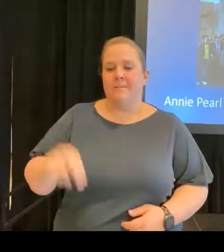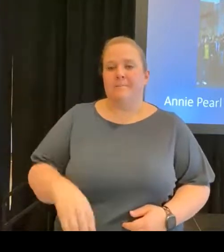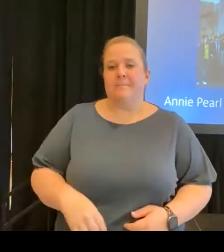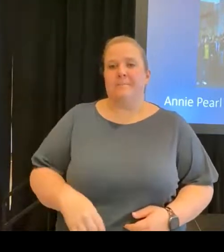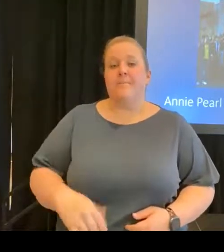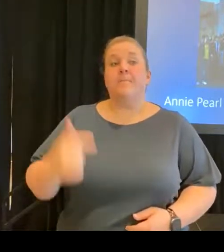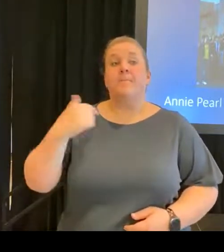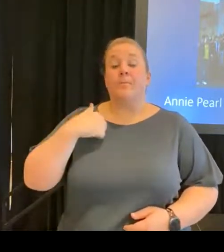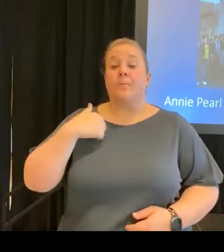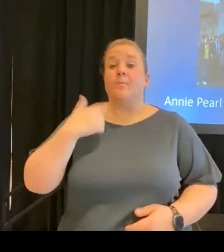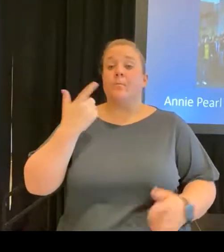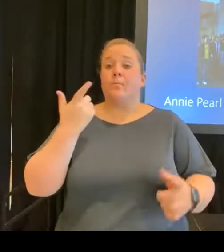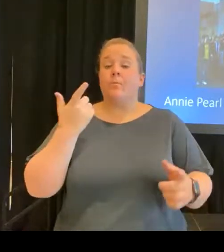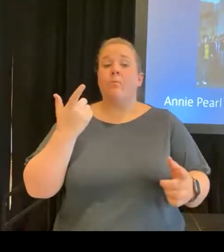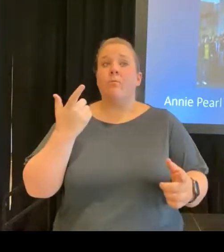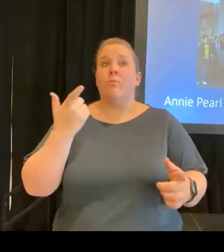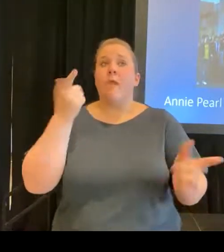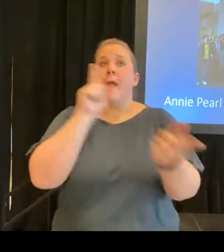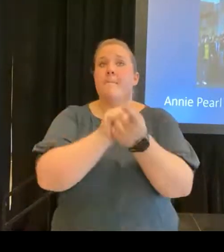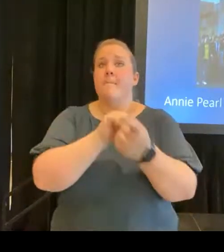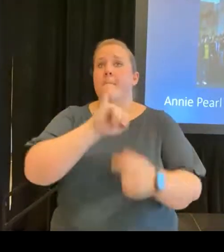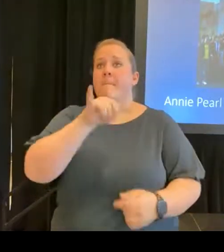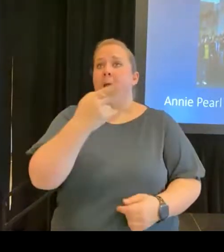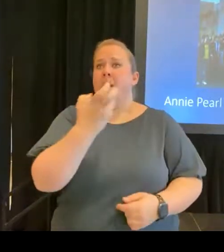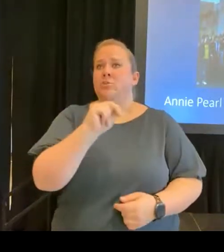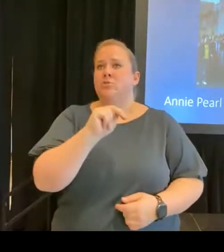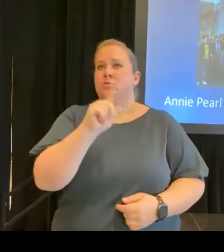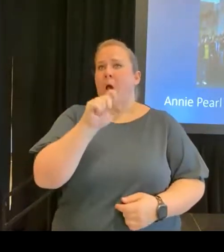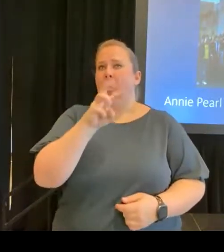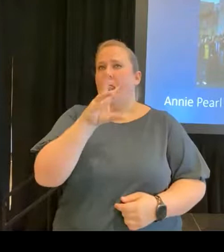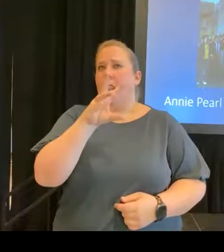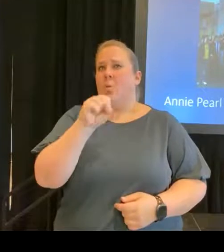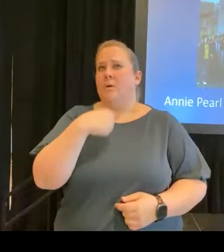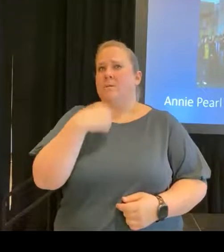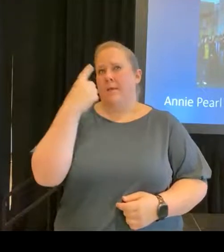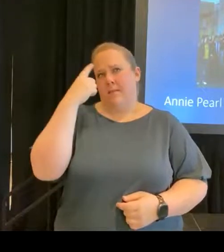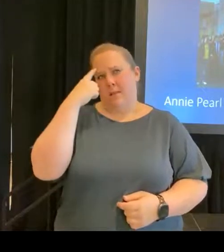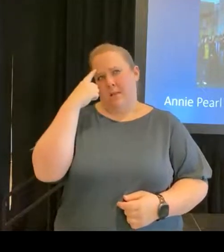When I met John Lewis, I think it was in